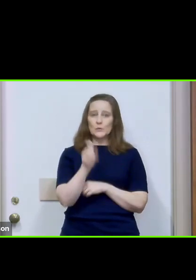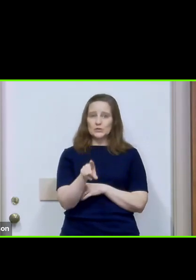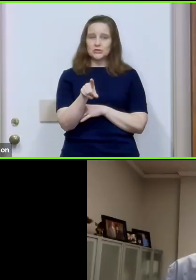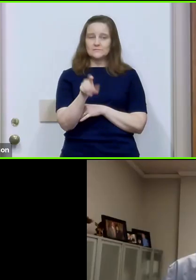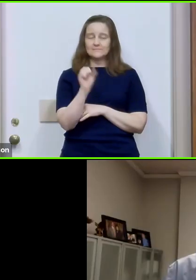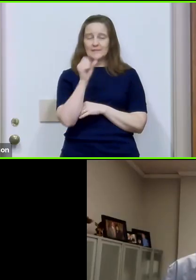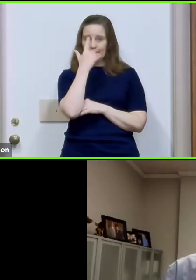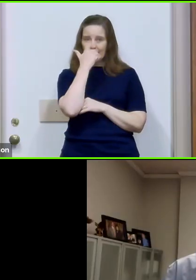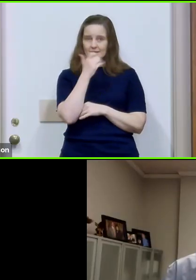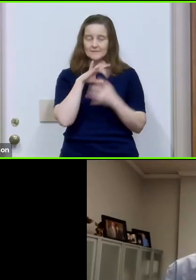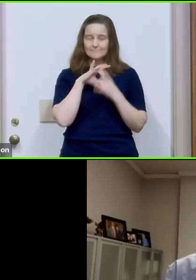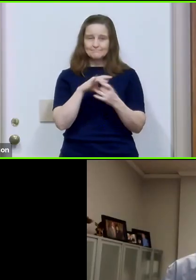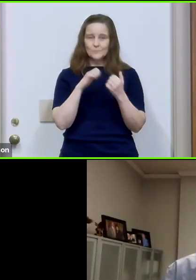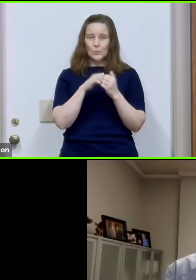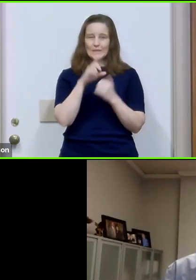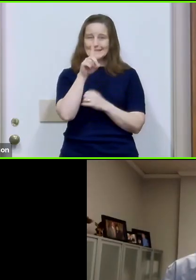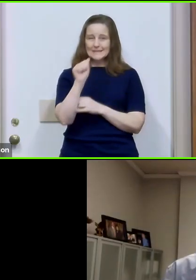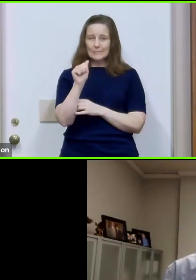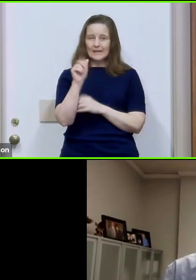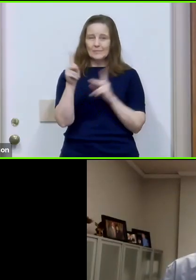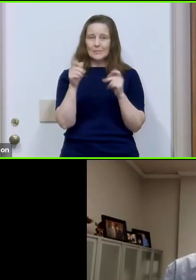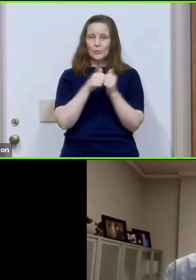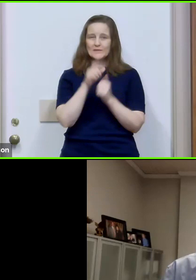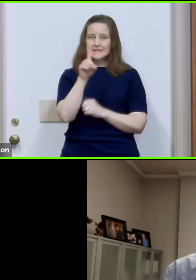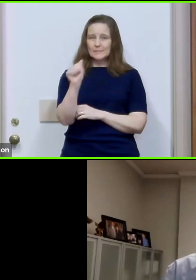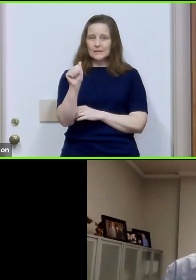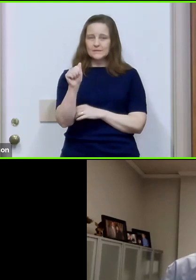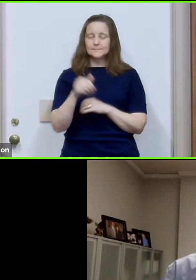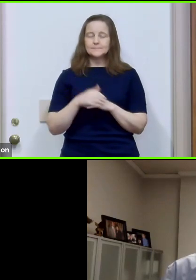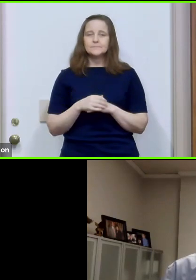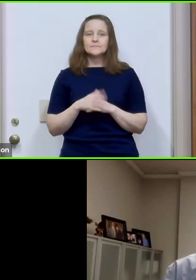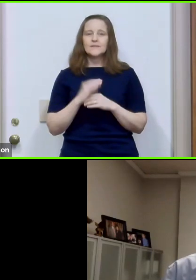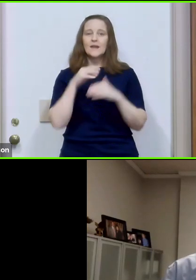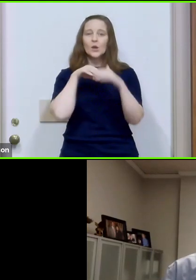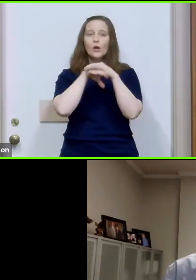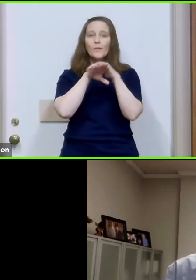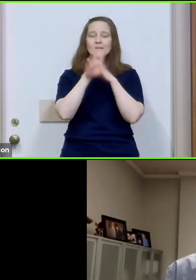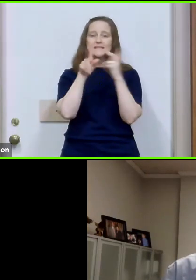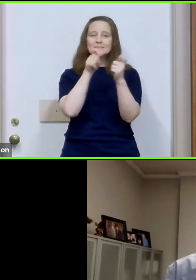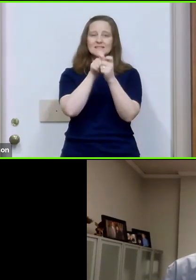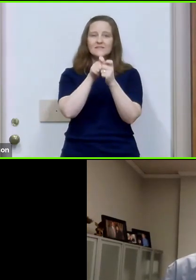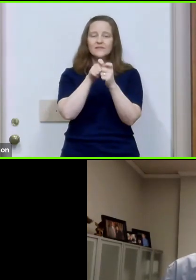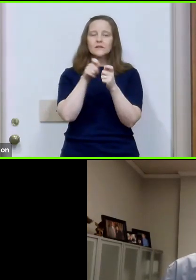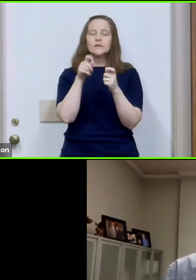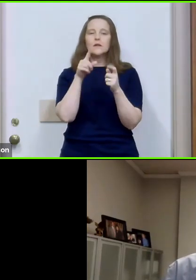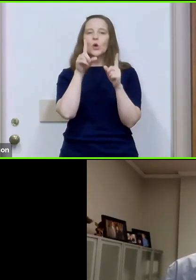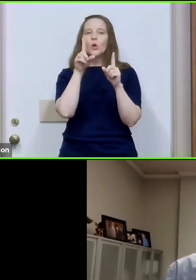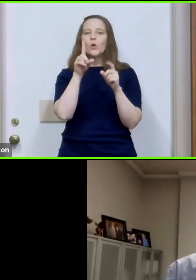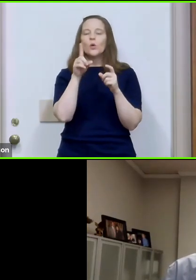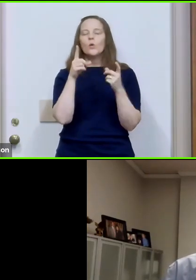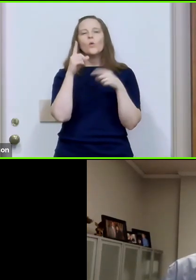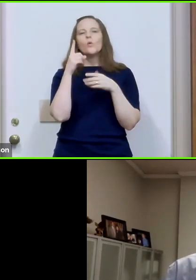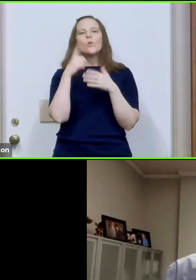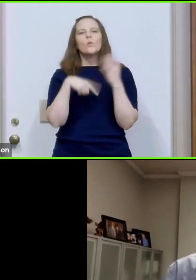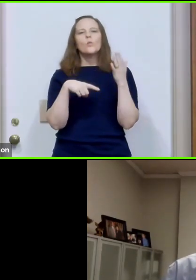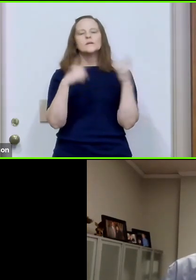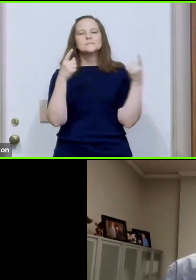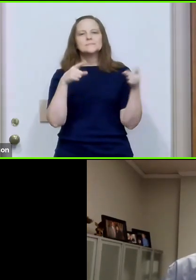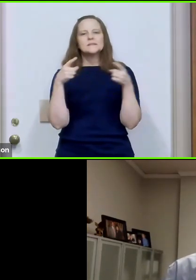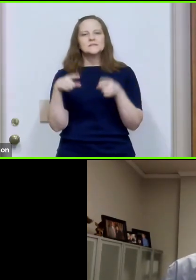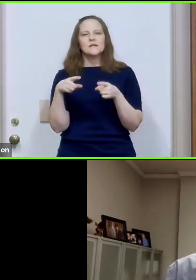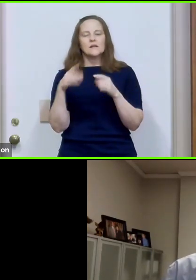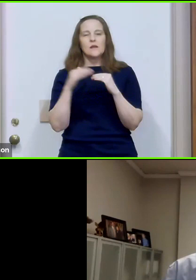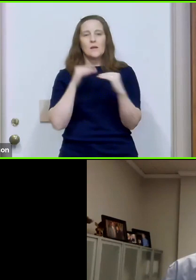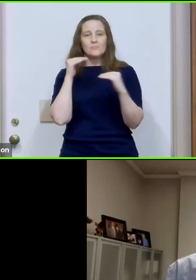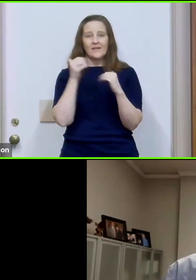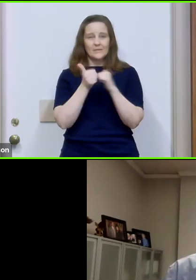with disabilities and people with disabilities and accommodating. Specifically, the question says, what is being done above and beyond